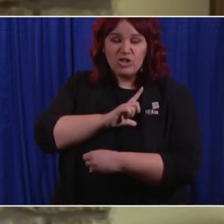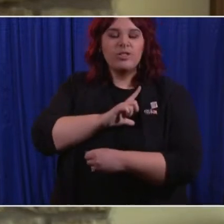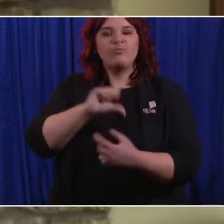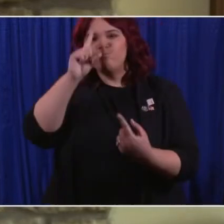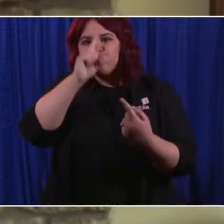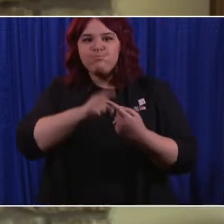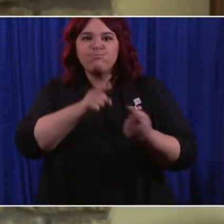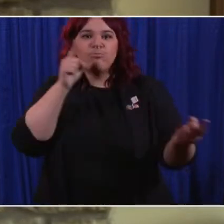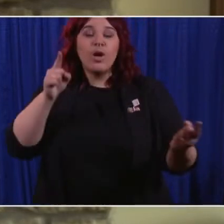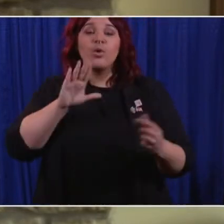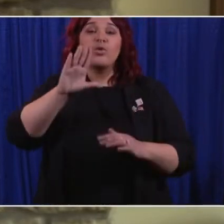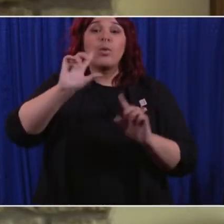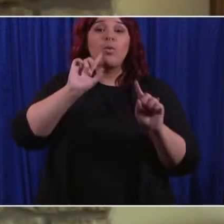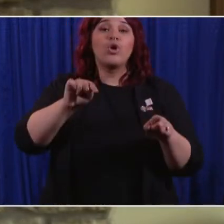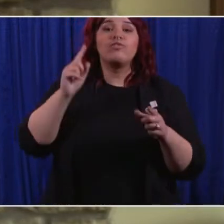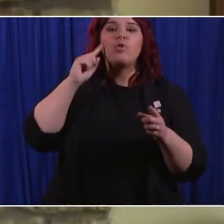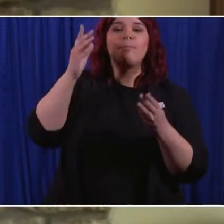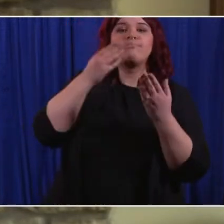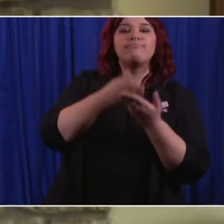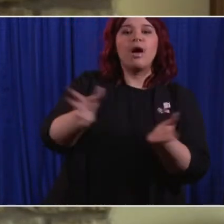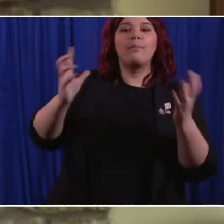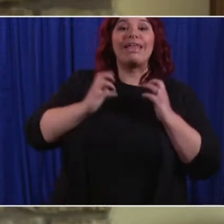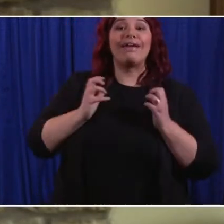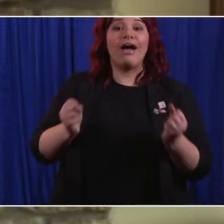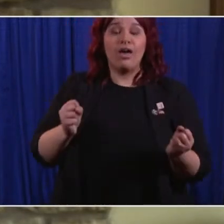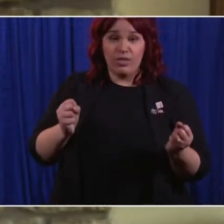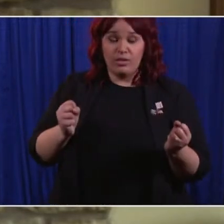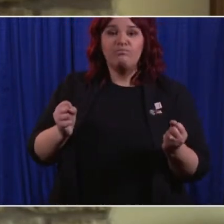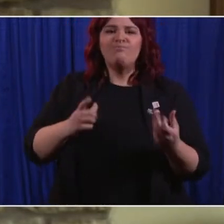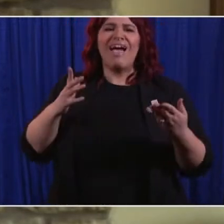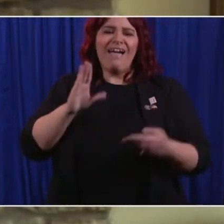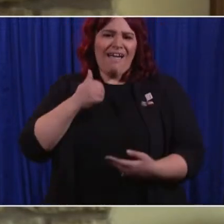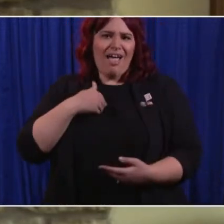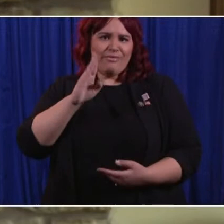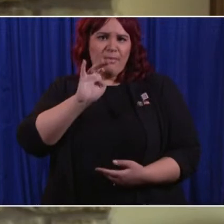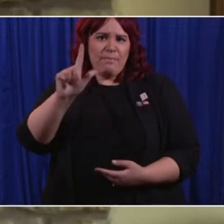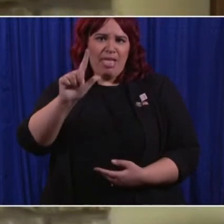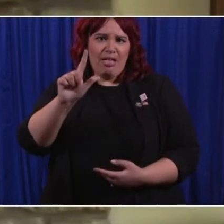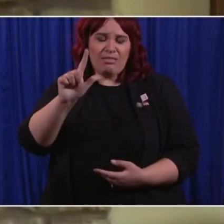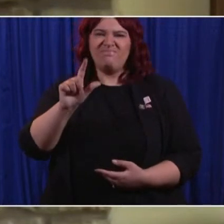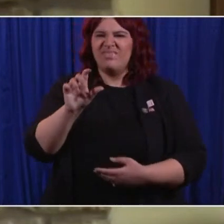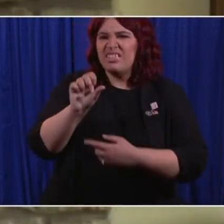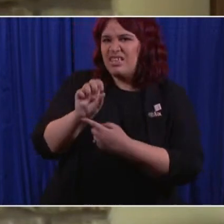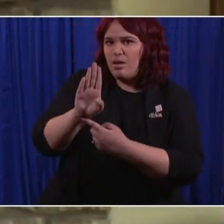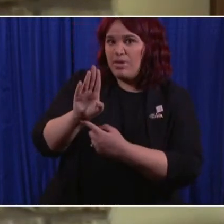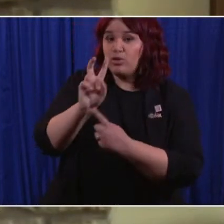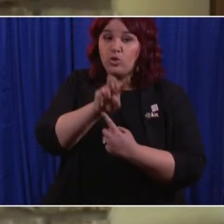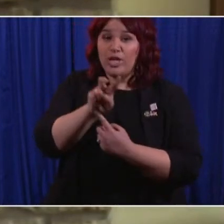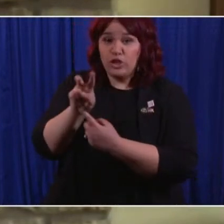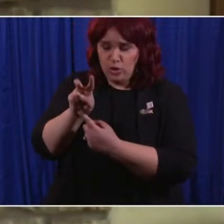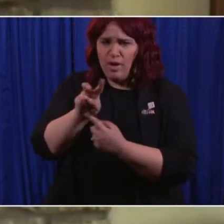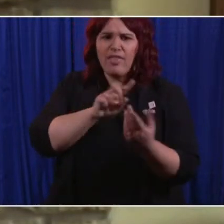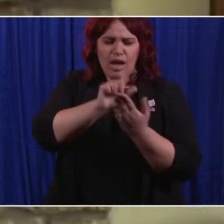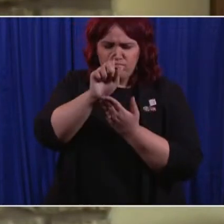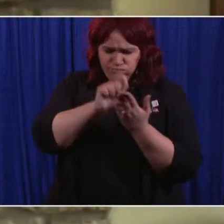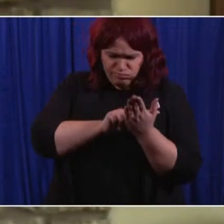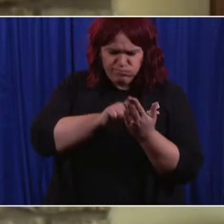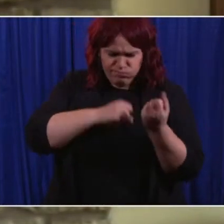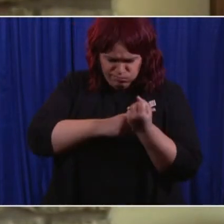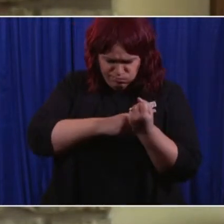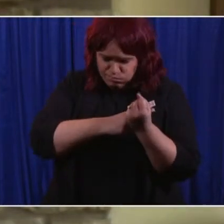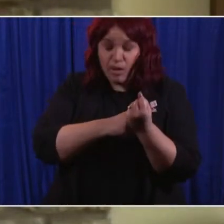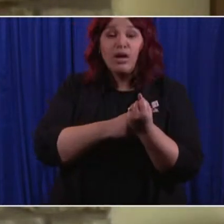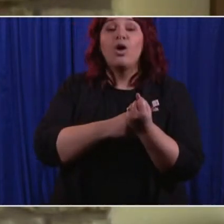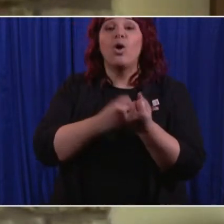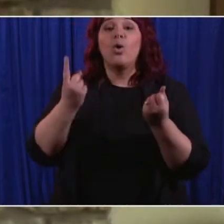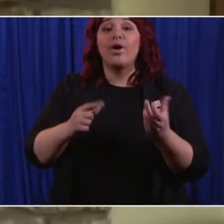to potentially veto any that might be issued. Will you veto Senate Bill 22, and why? Well,